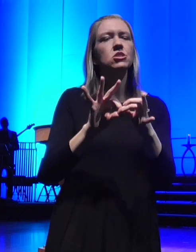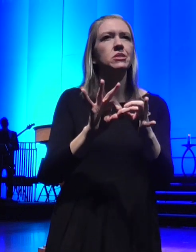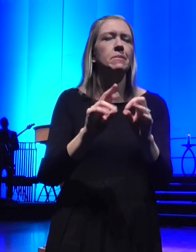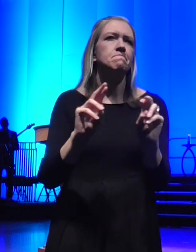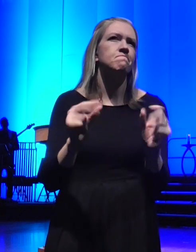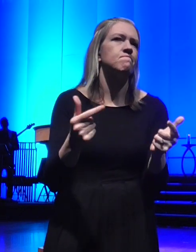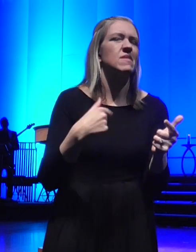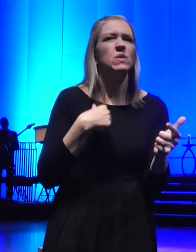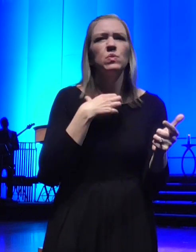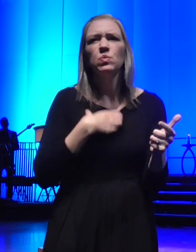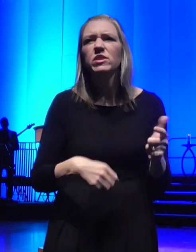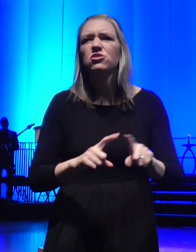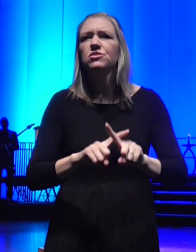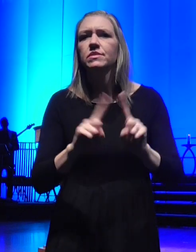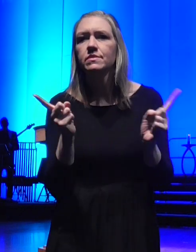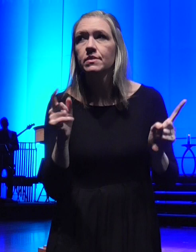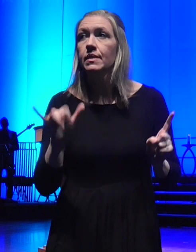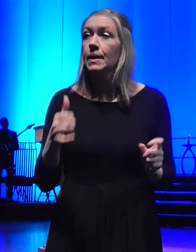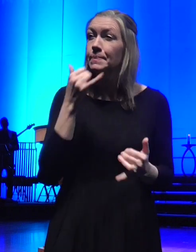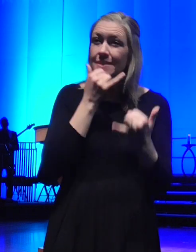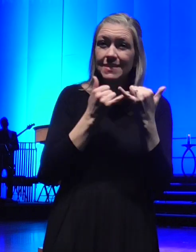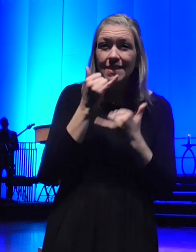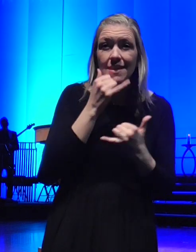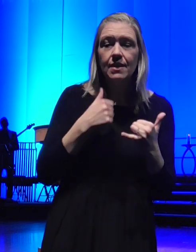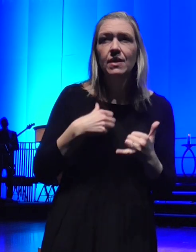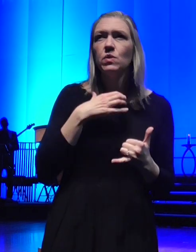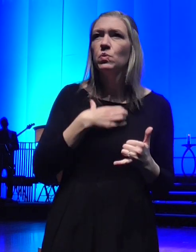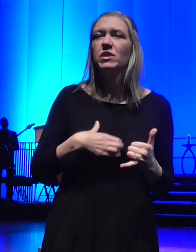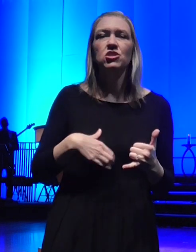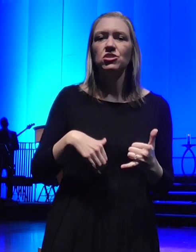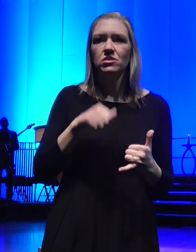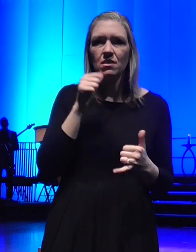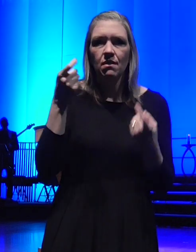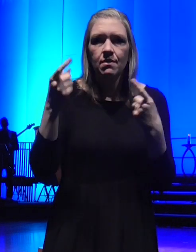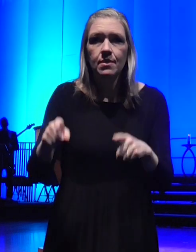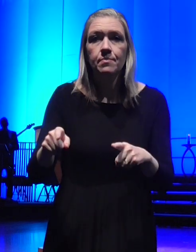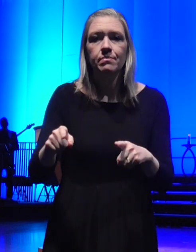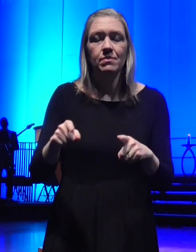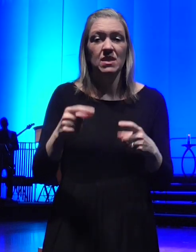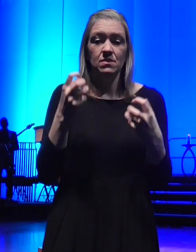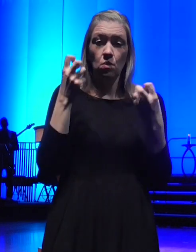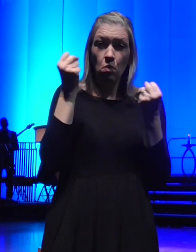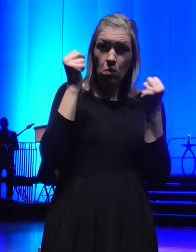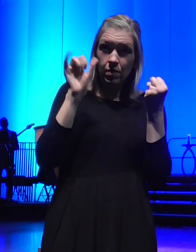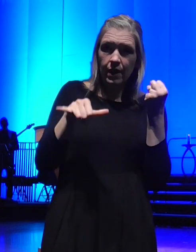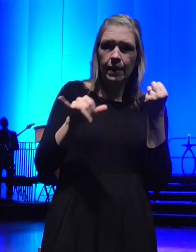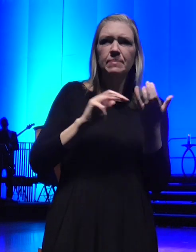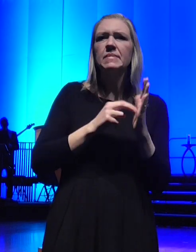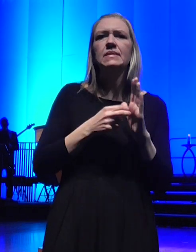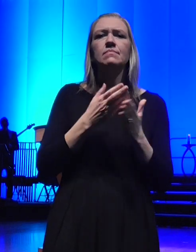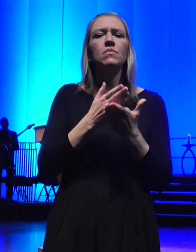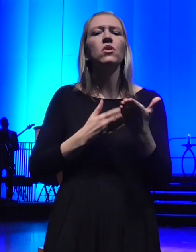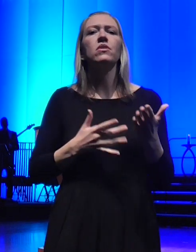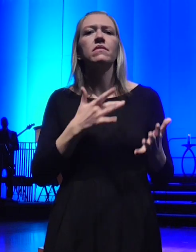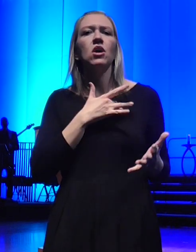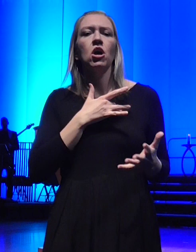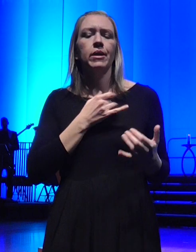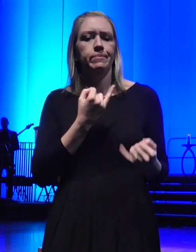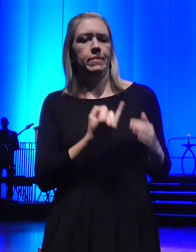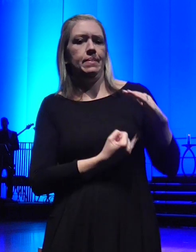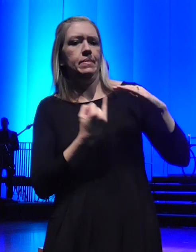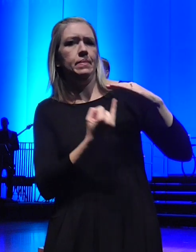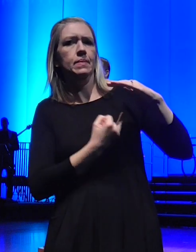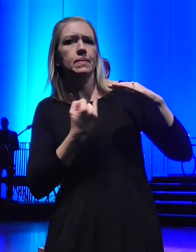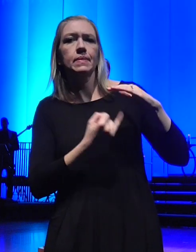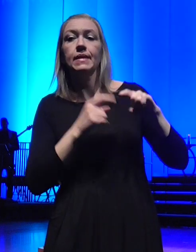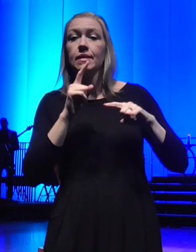turned out differently, mistakes we wish we had not made, part of our heart remains isolated, unable to bear fruit in